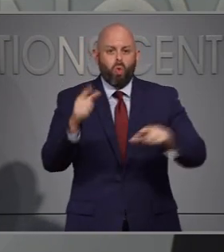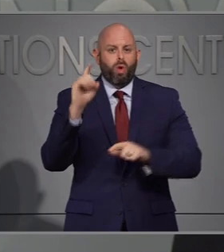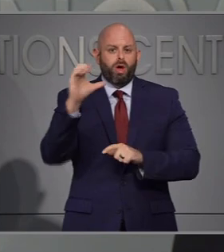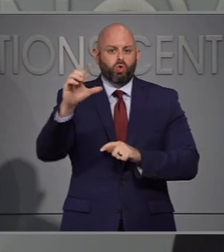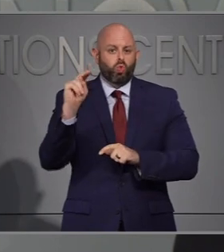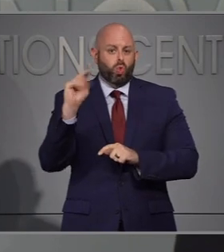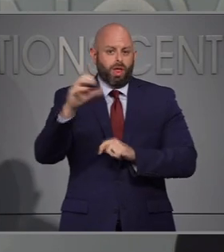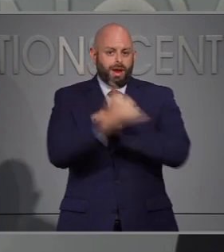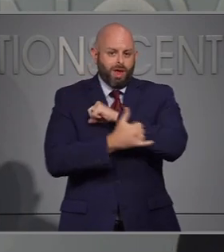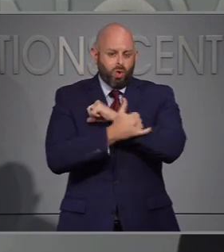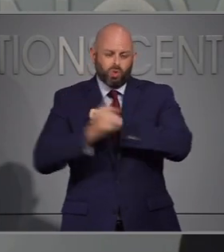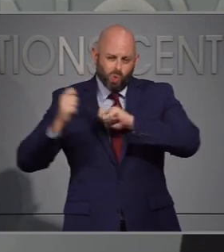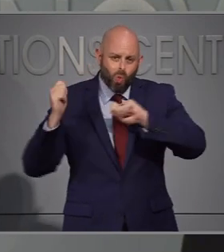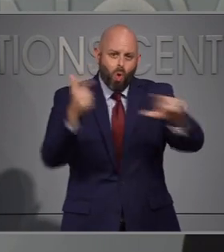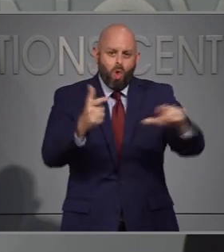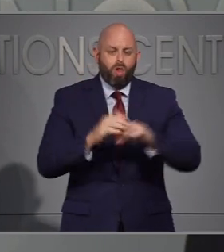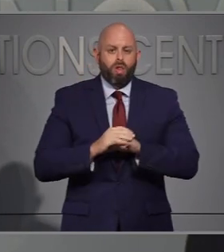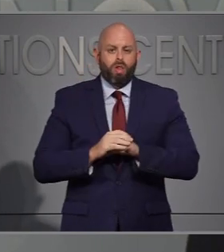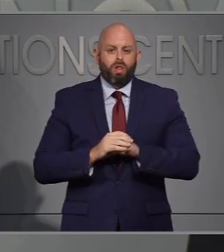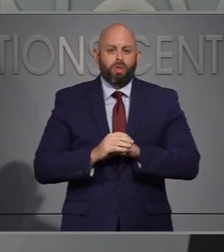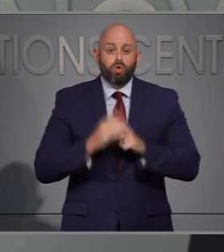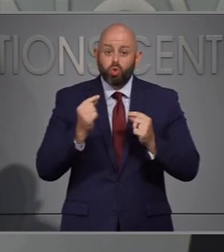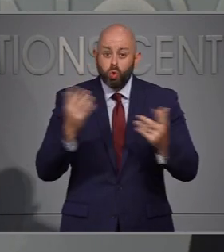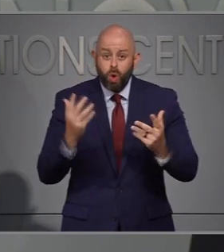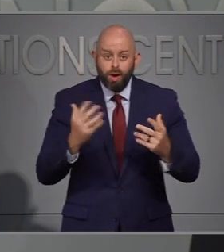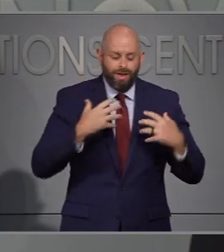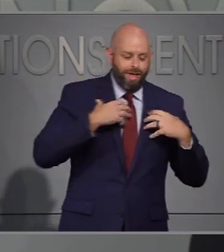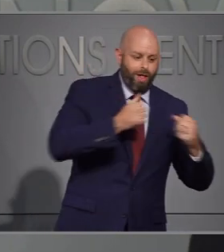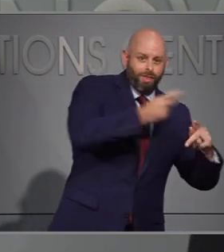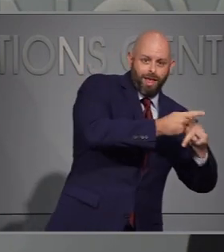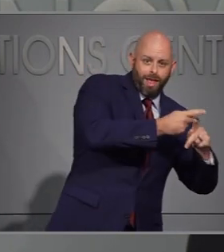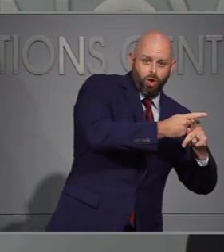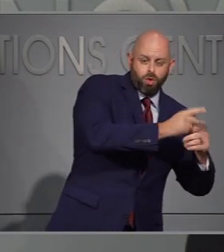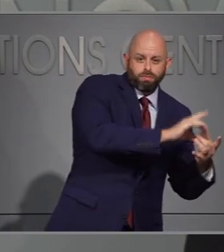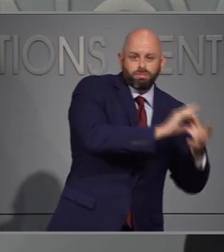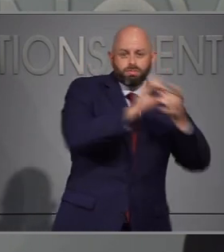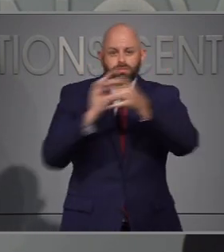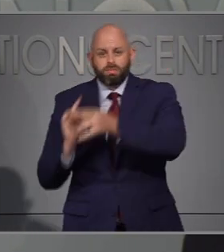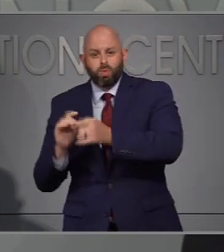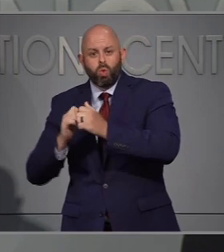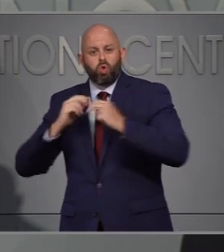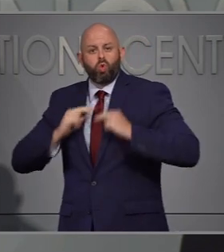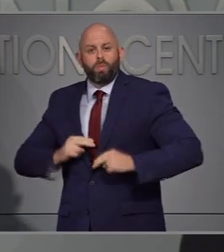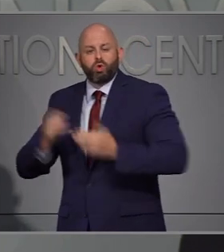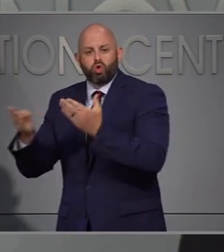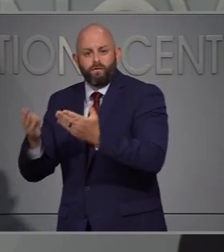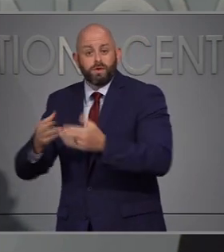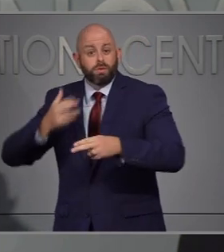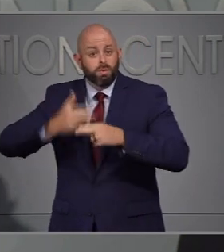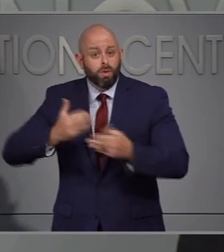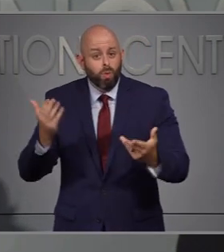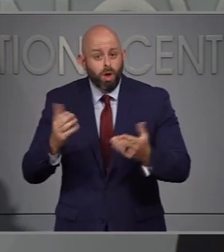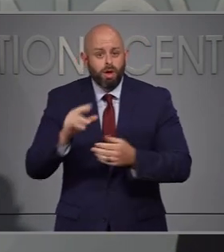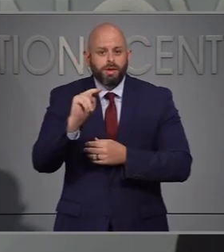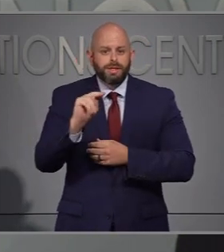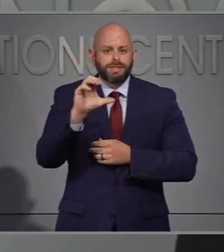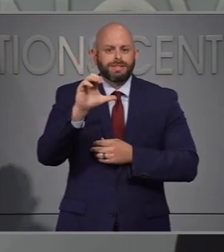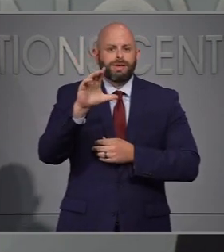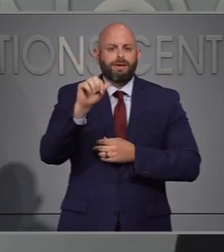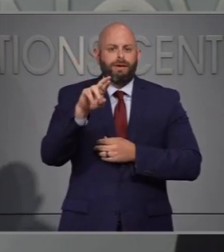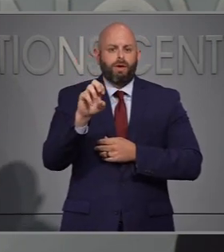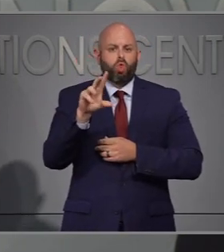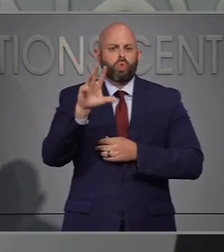connecting healthcare and human services. It's called NC Care 360. NC Care 360 is the